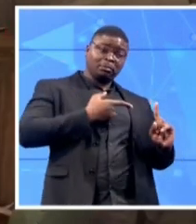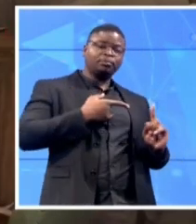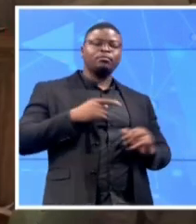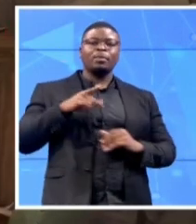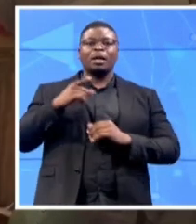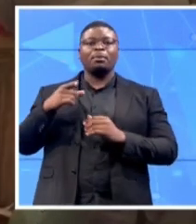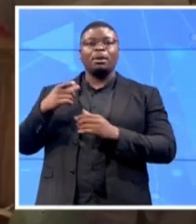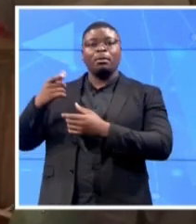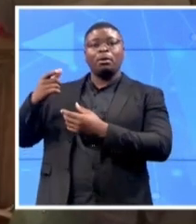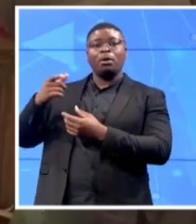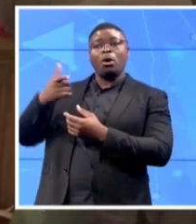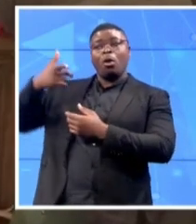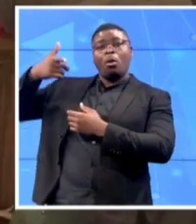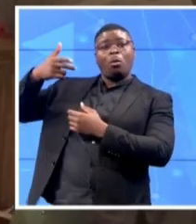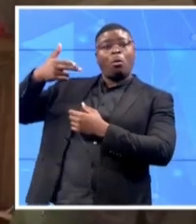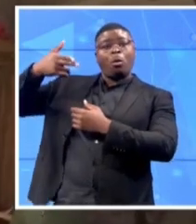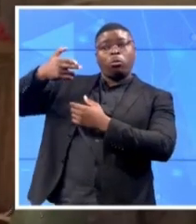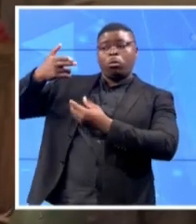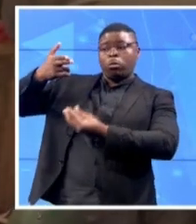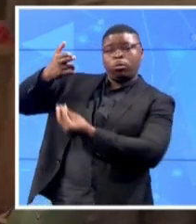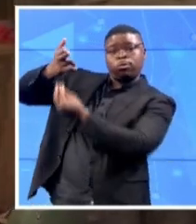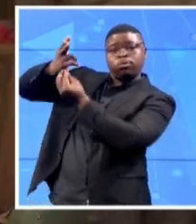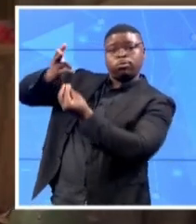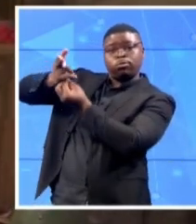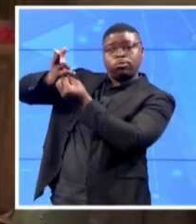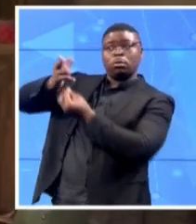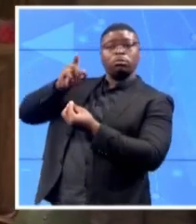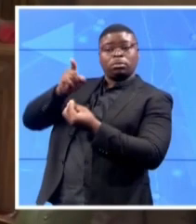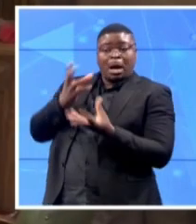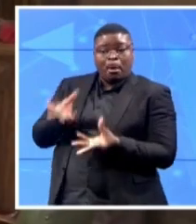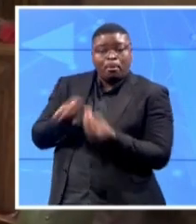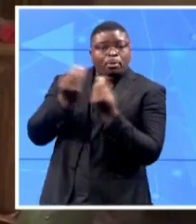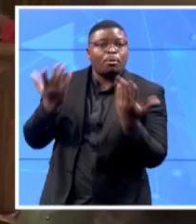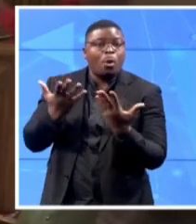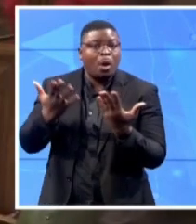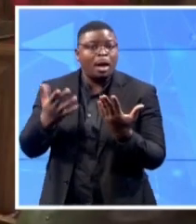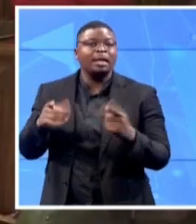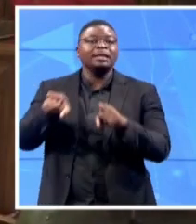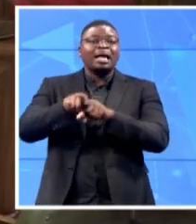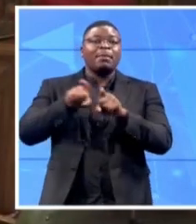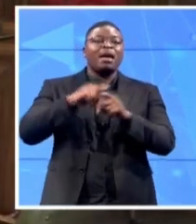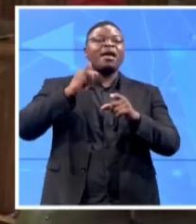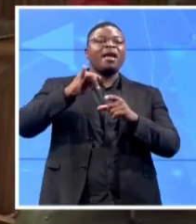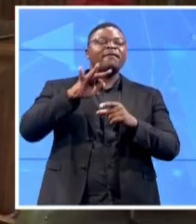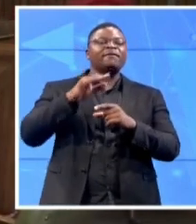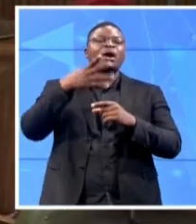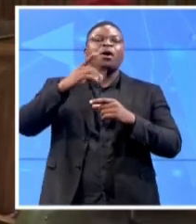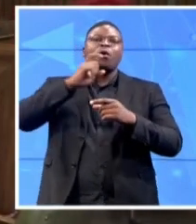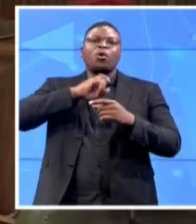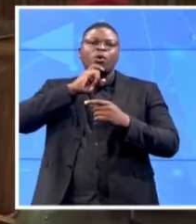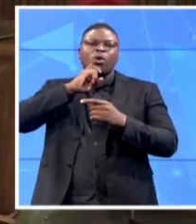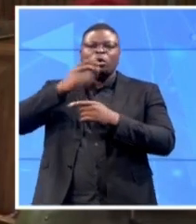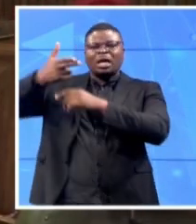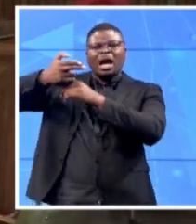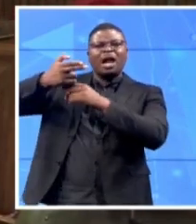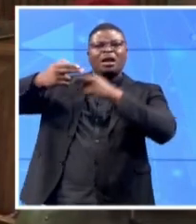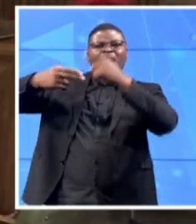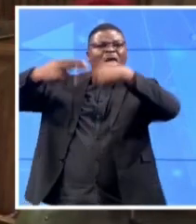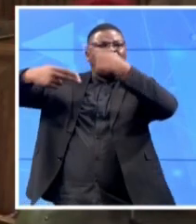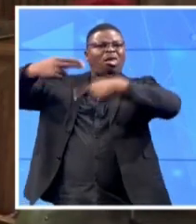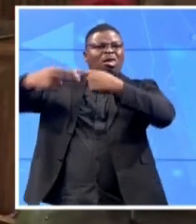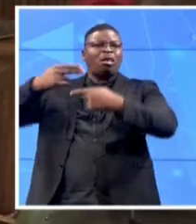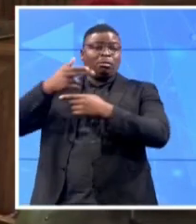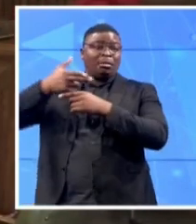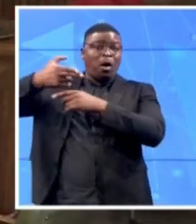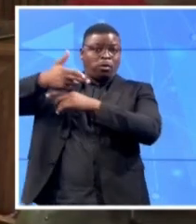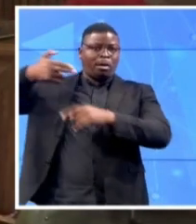bullet, because if a revolver was used, there should have been a casing at the scene, and if it was not there, could the scene have been cleaned out,